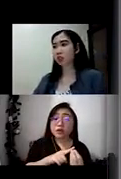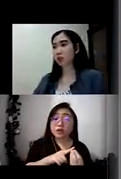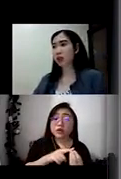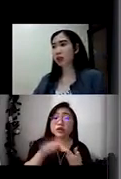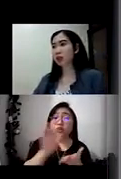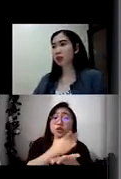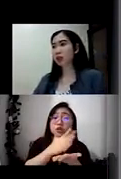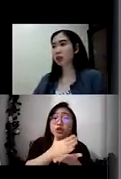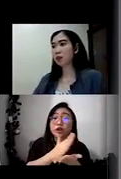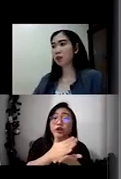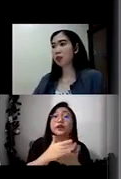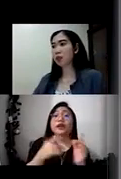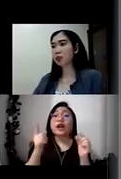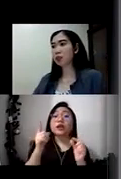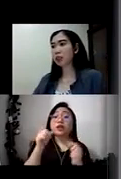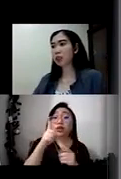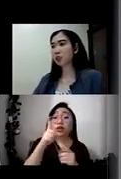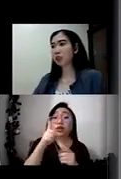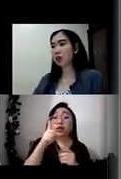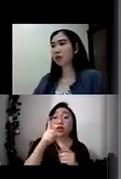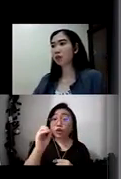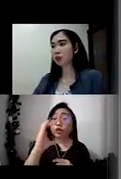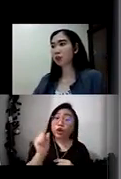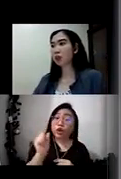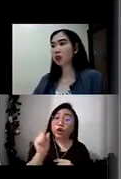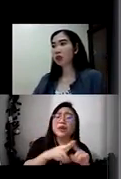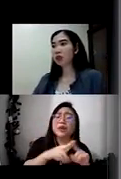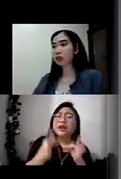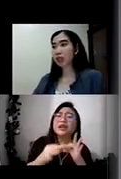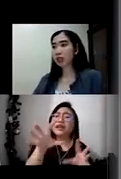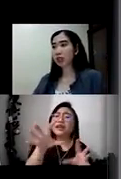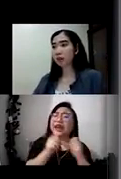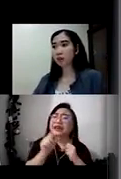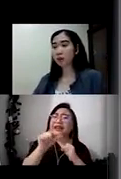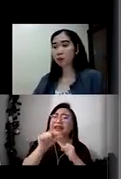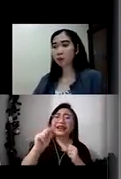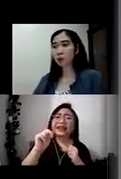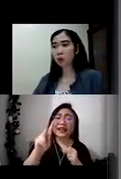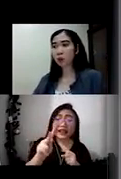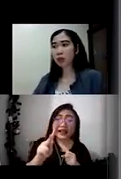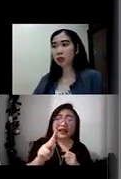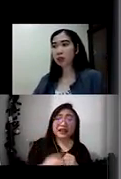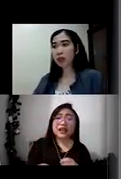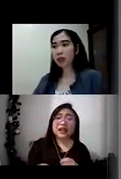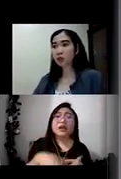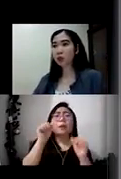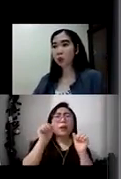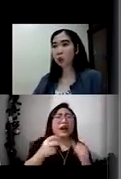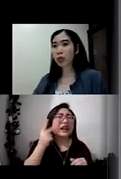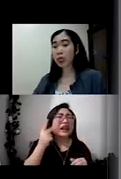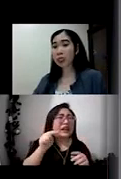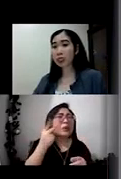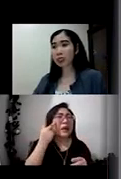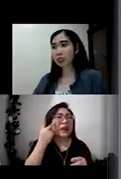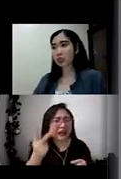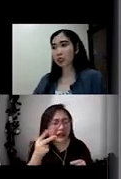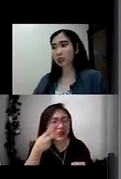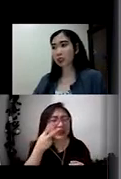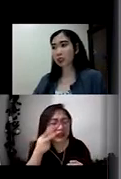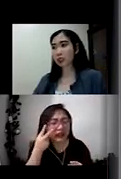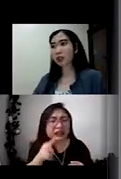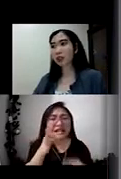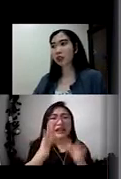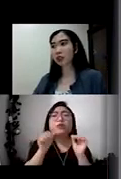certain document. But if you get the link, you have to check if you want them to edit